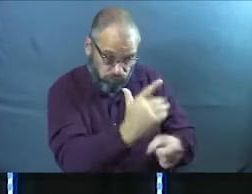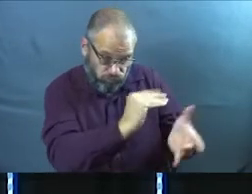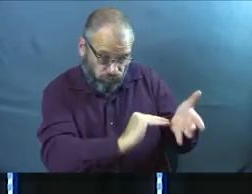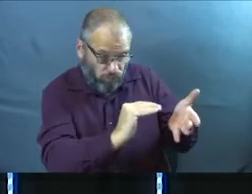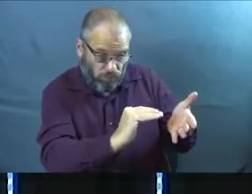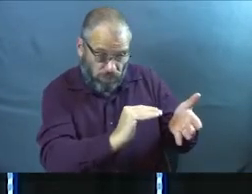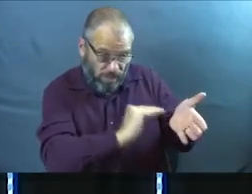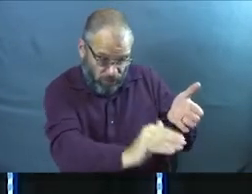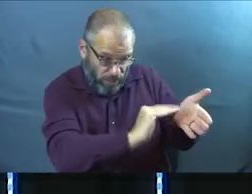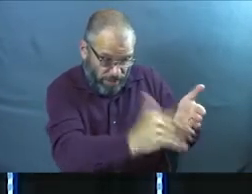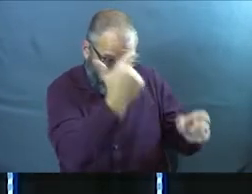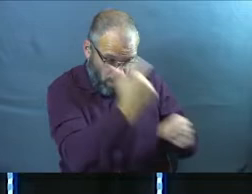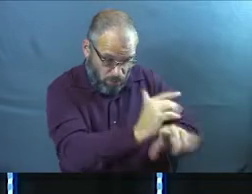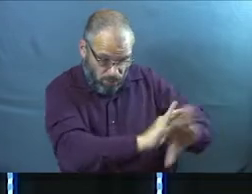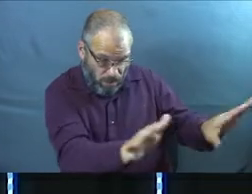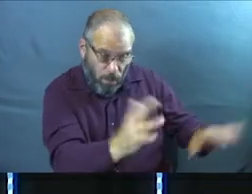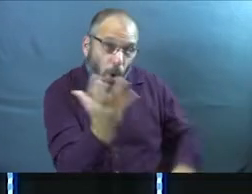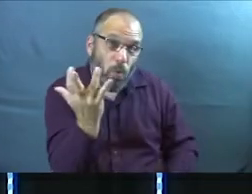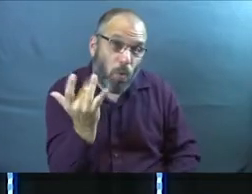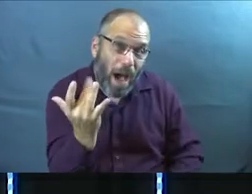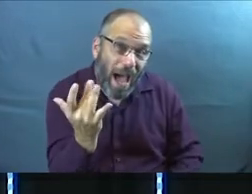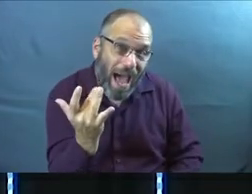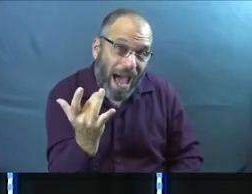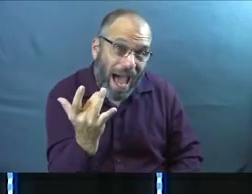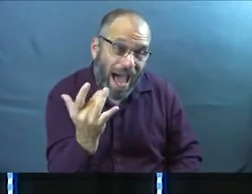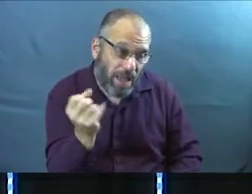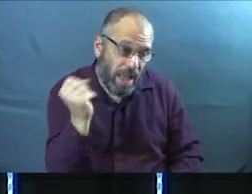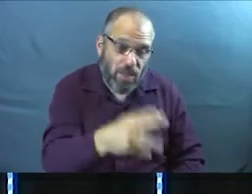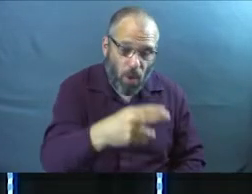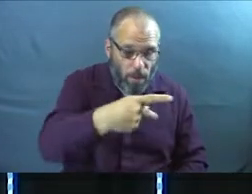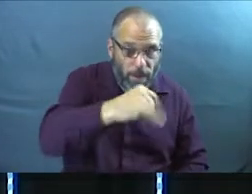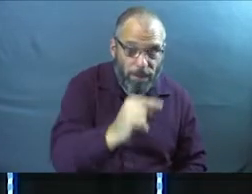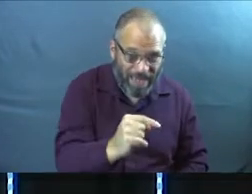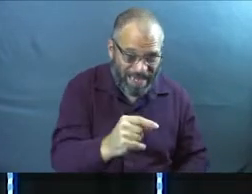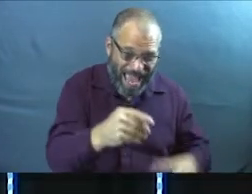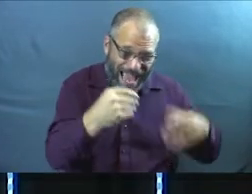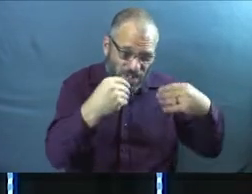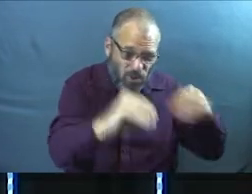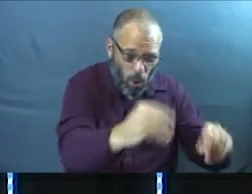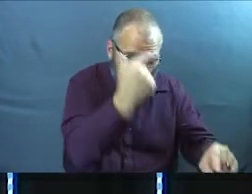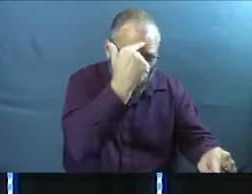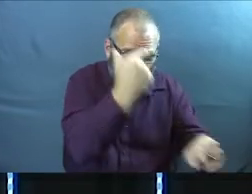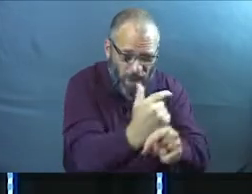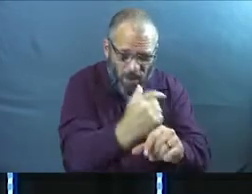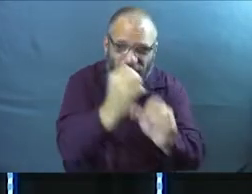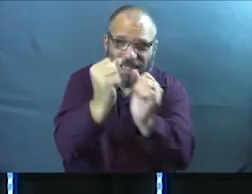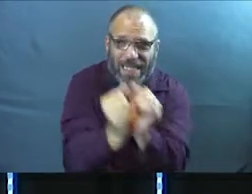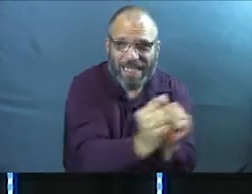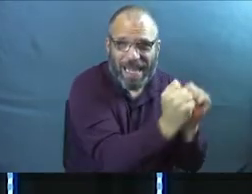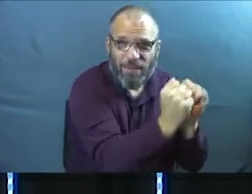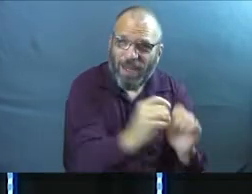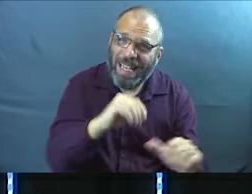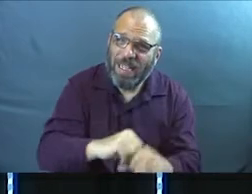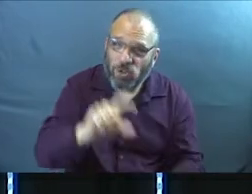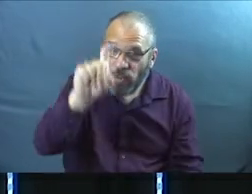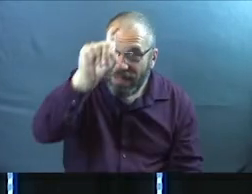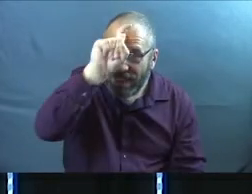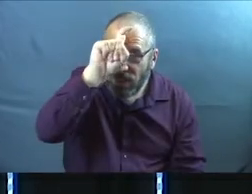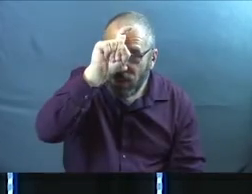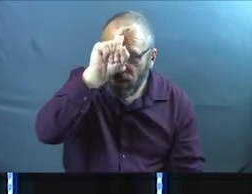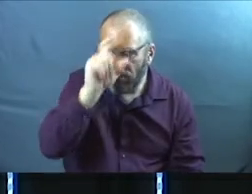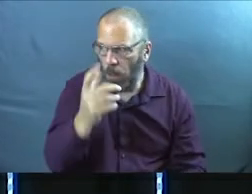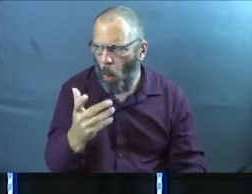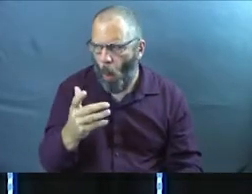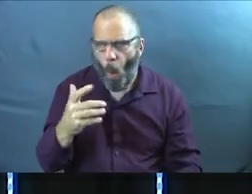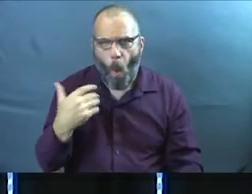brothers. Why? Do you remember? Because they threw him in the pit and they sold their own brother into slavery in Egypt. I mean, that's kind